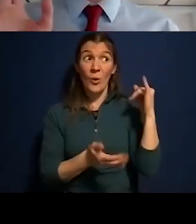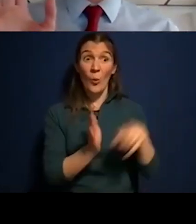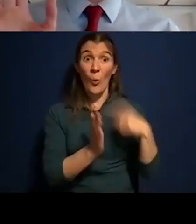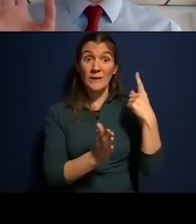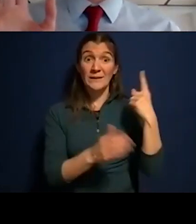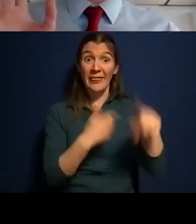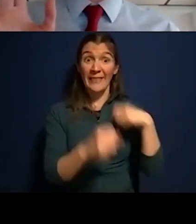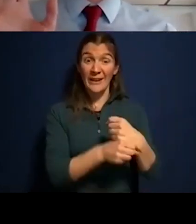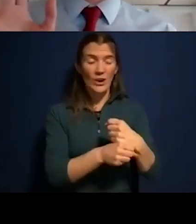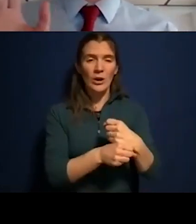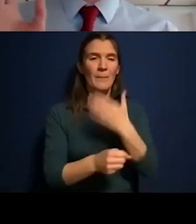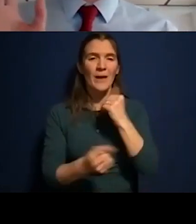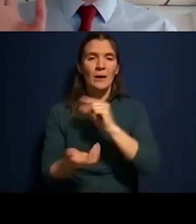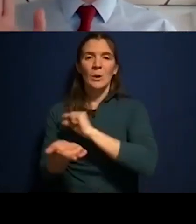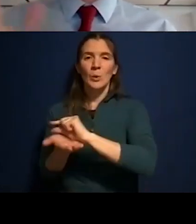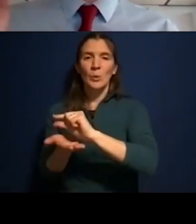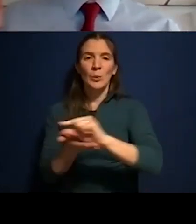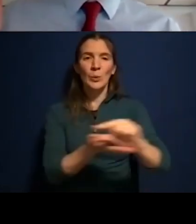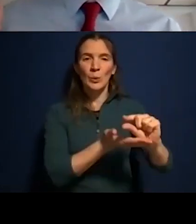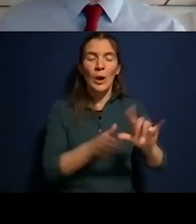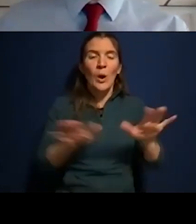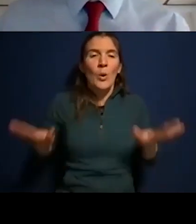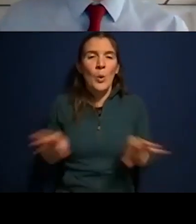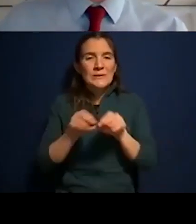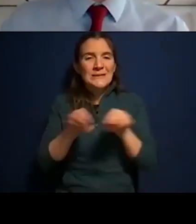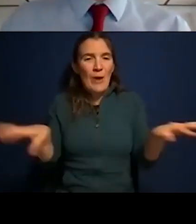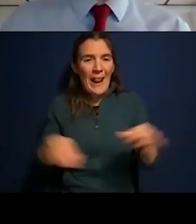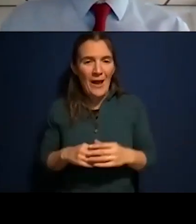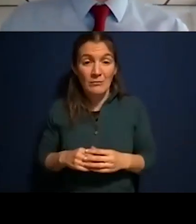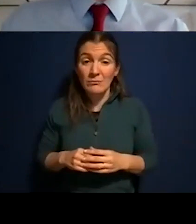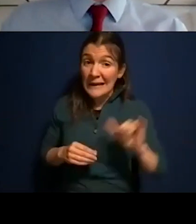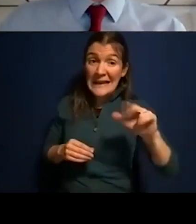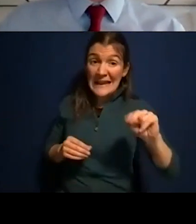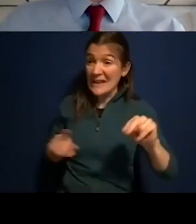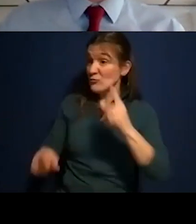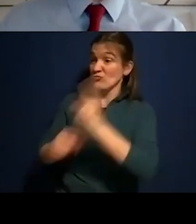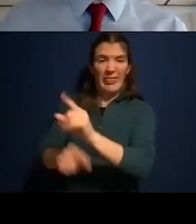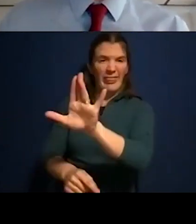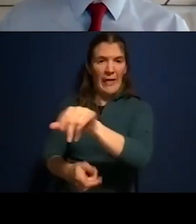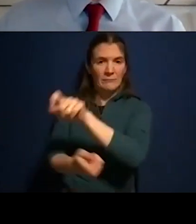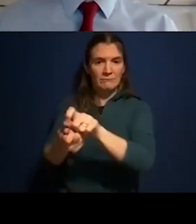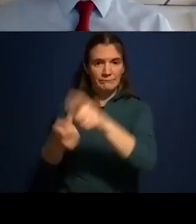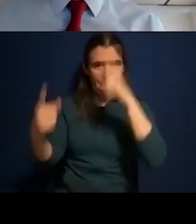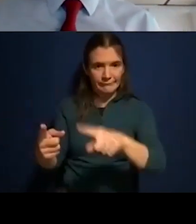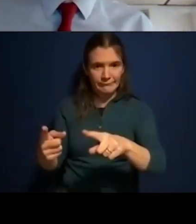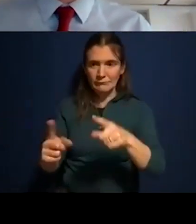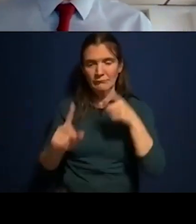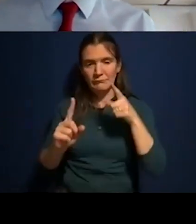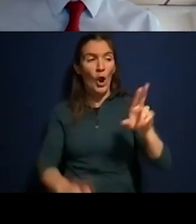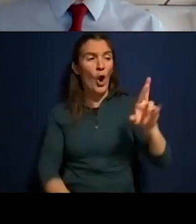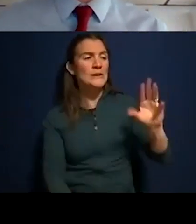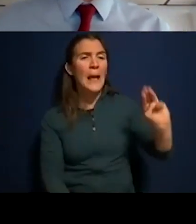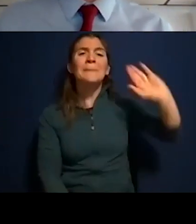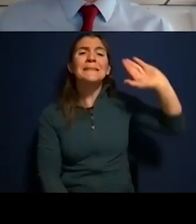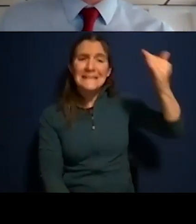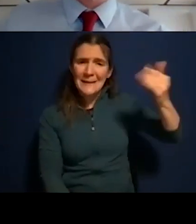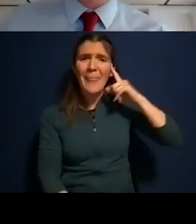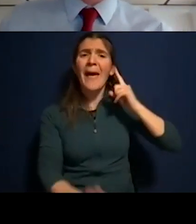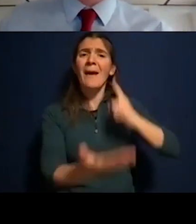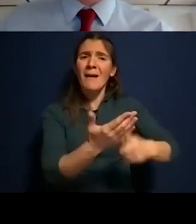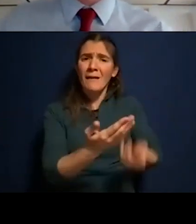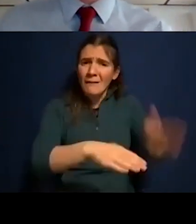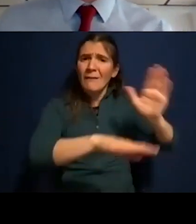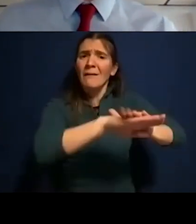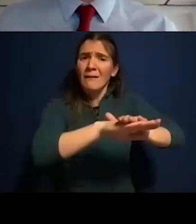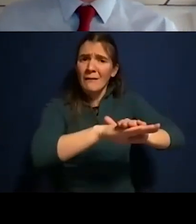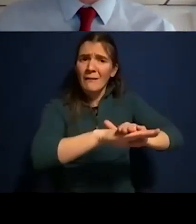makes all the sense in the world. Ian? Yeah, I'll just reiterate. Yeah, exactly. in the spirit of RTM, they raised the stipends so that